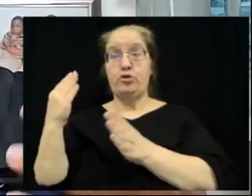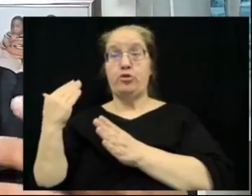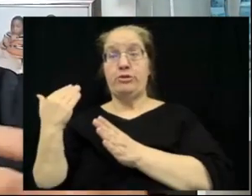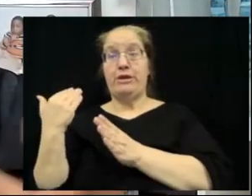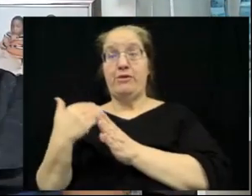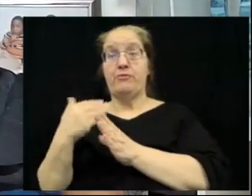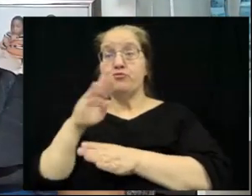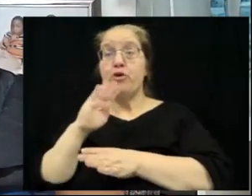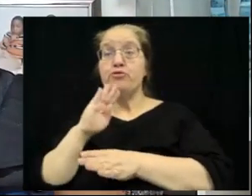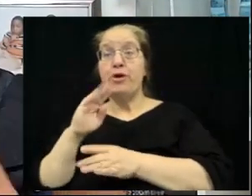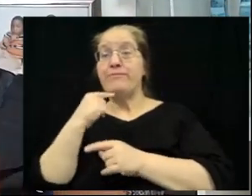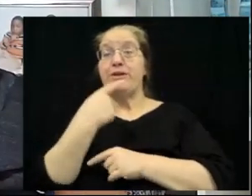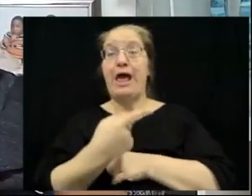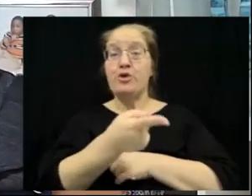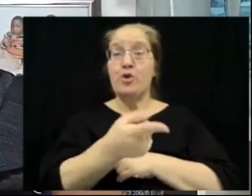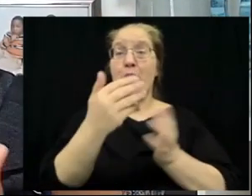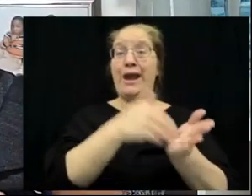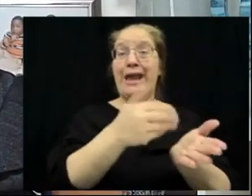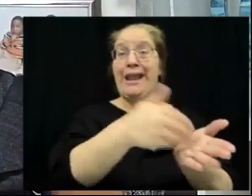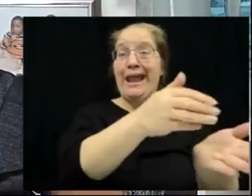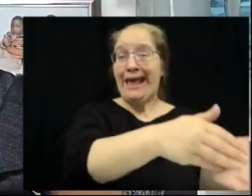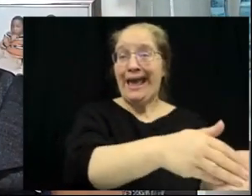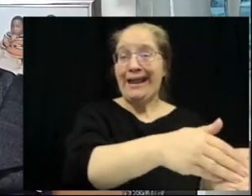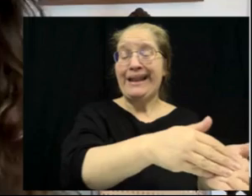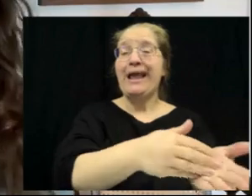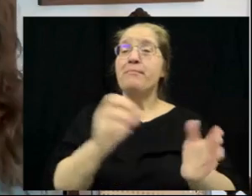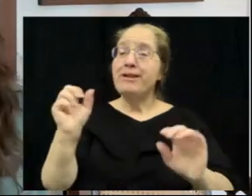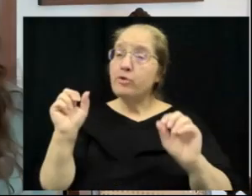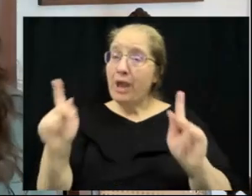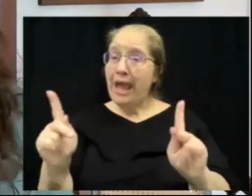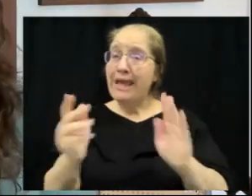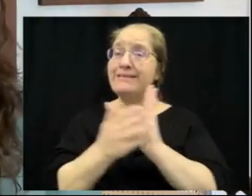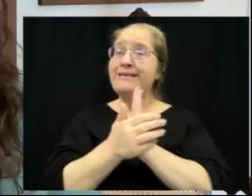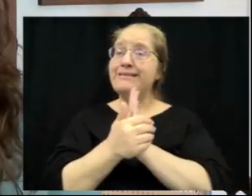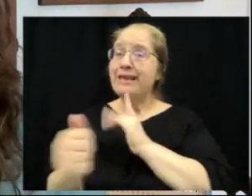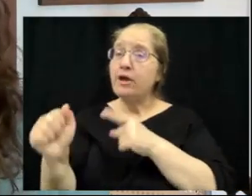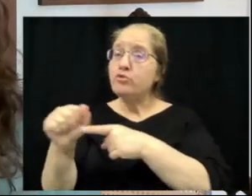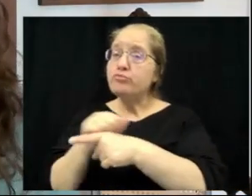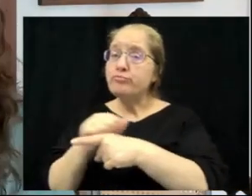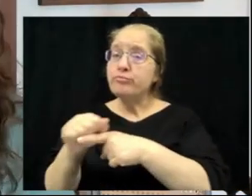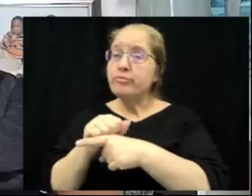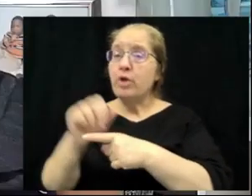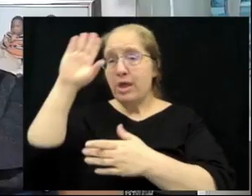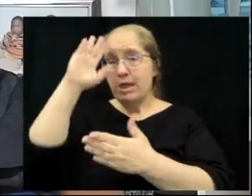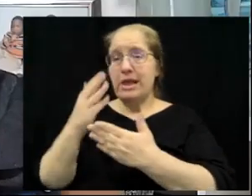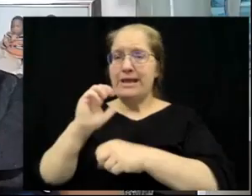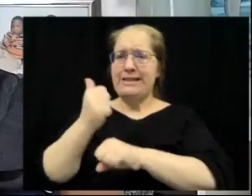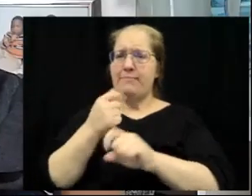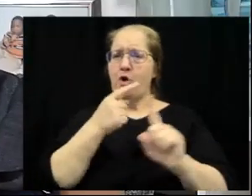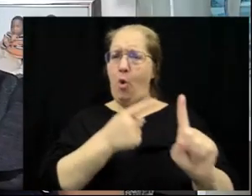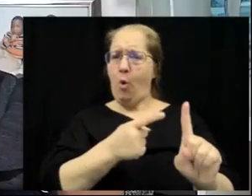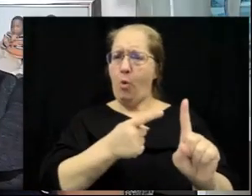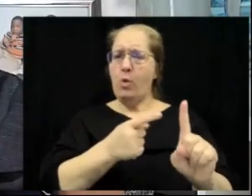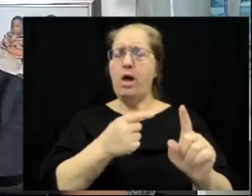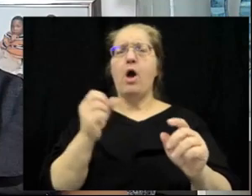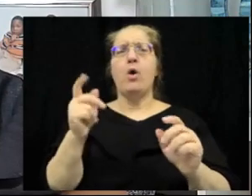it's okay. Like, this is a skill we got to work on. And so him setting a goal, like, okay, I'm going to